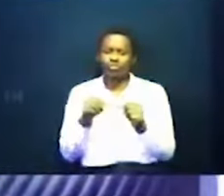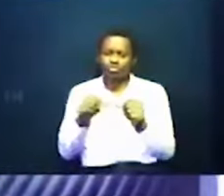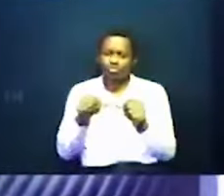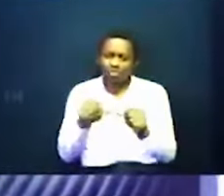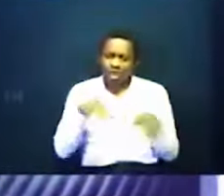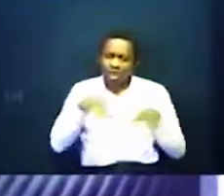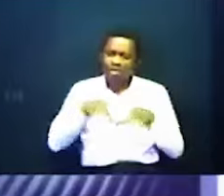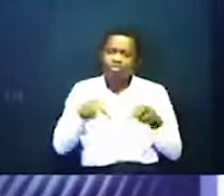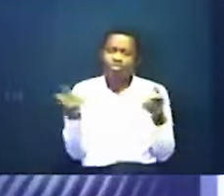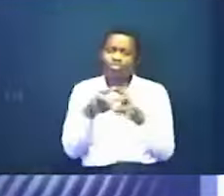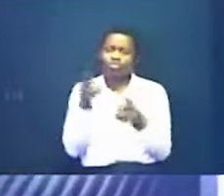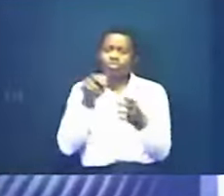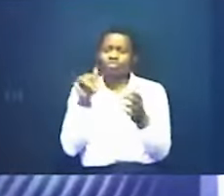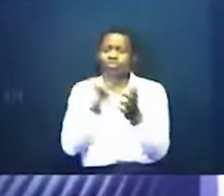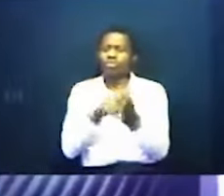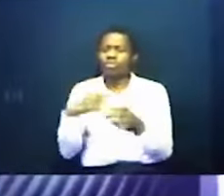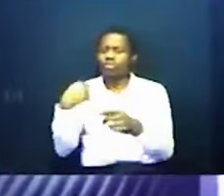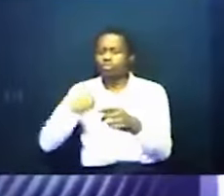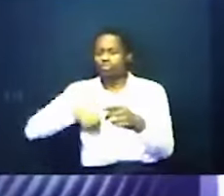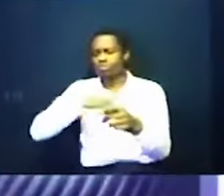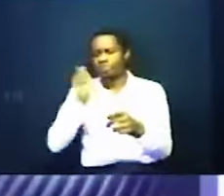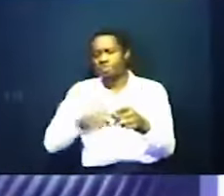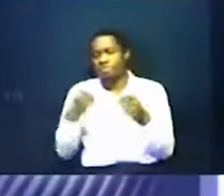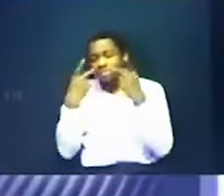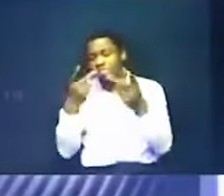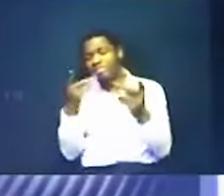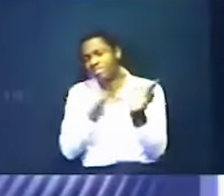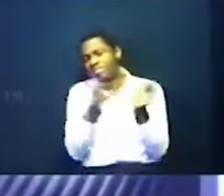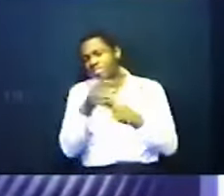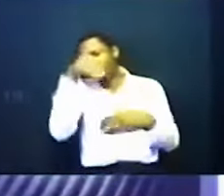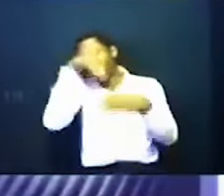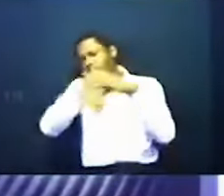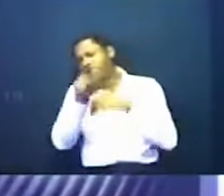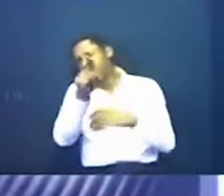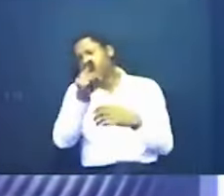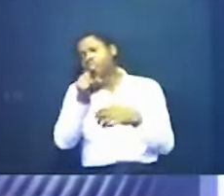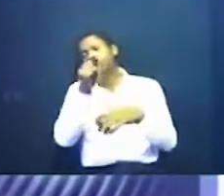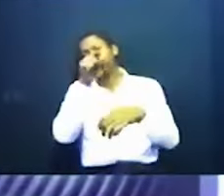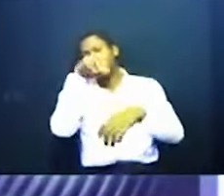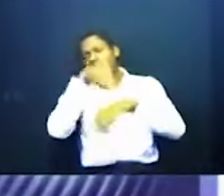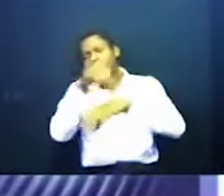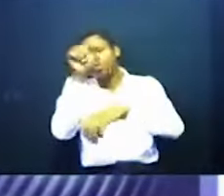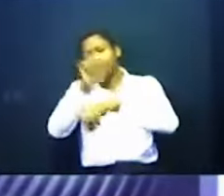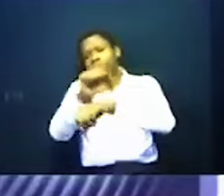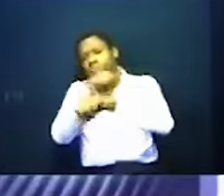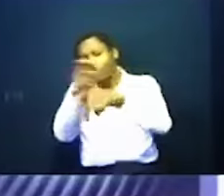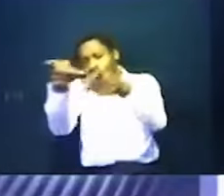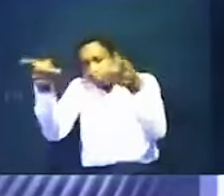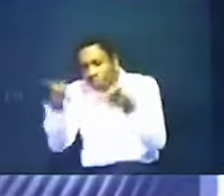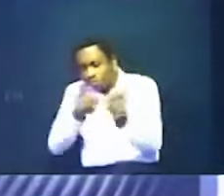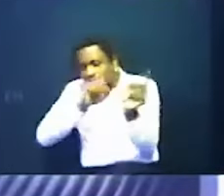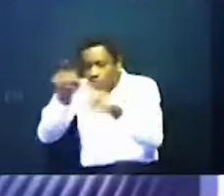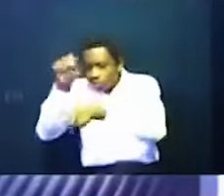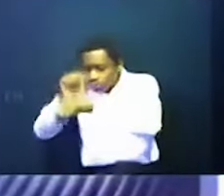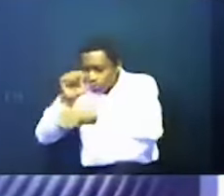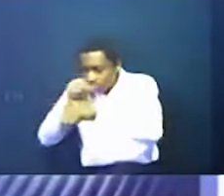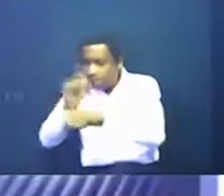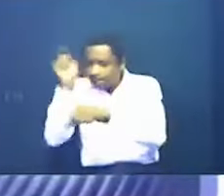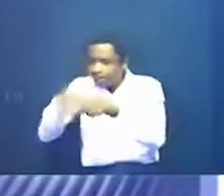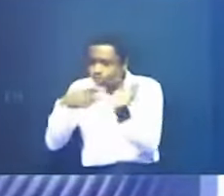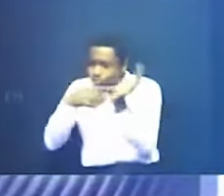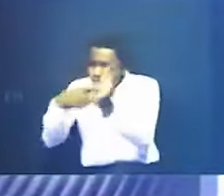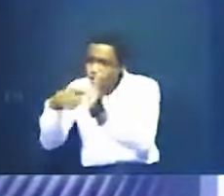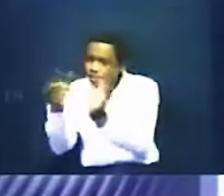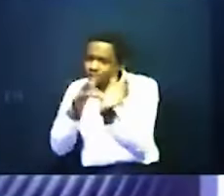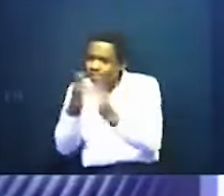you. Maye unhu Christo ewo umu. Let us see Jesus in you walking at the workplace. Maye unhu Yesu wo umu se one nam ejuma nimu. Let us